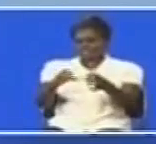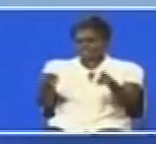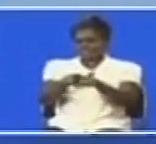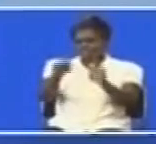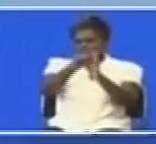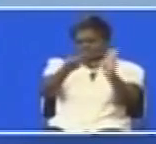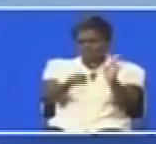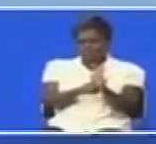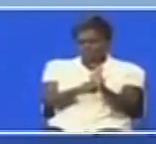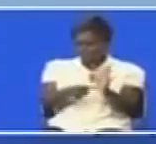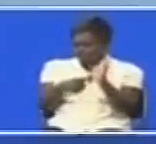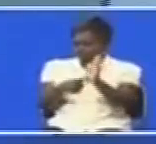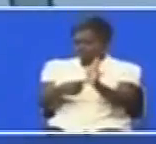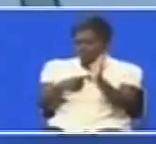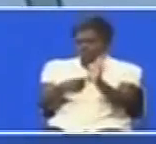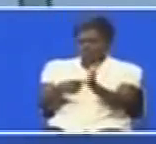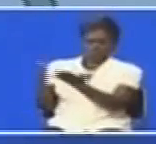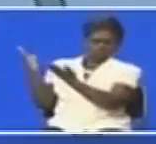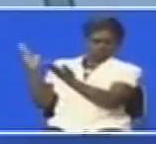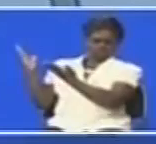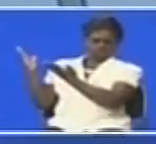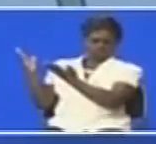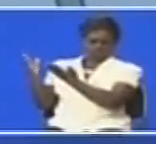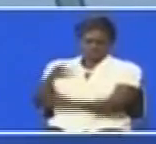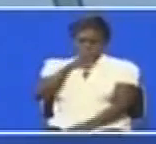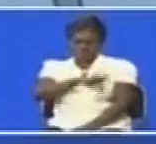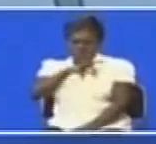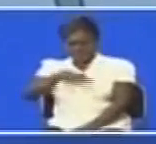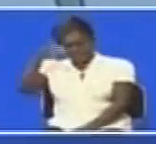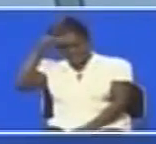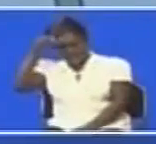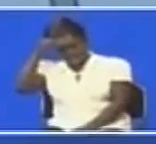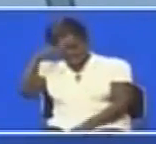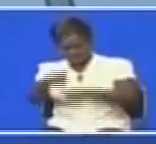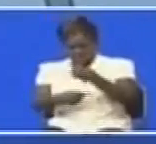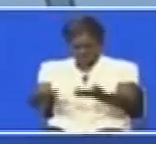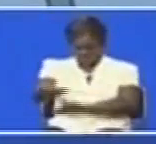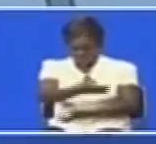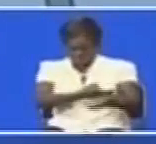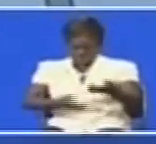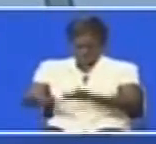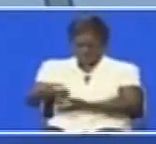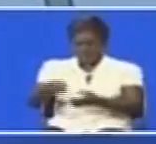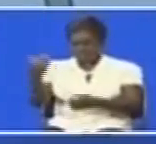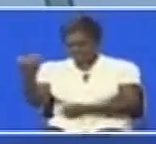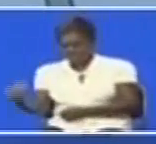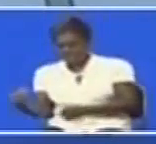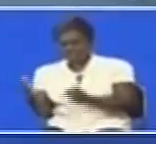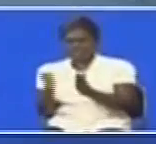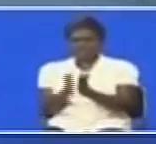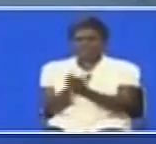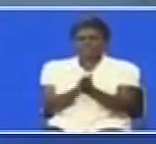The spectacular demonstrations are a benefit to the learning process as it is an interactive process that keeps the students